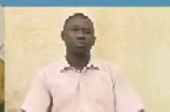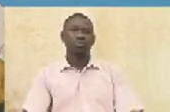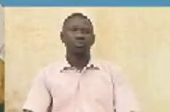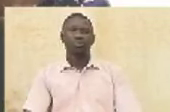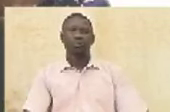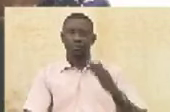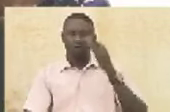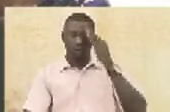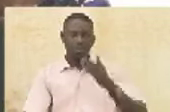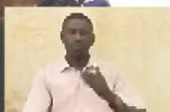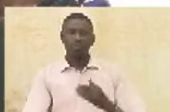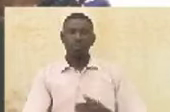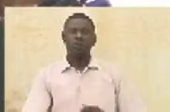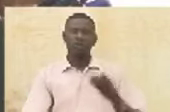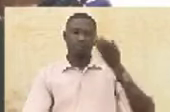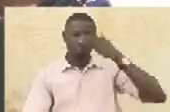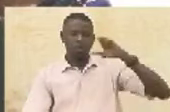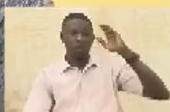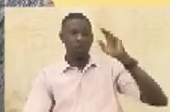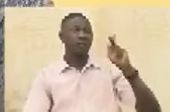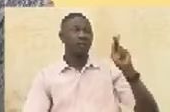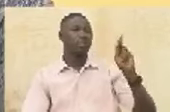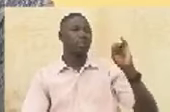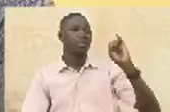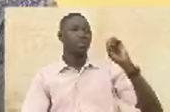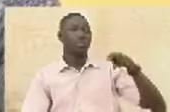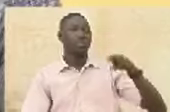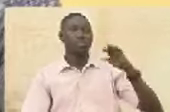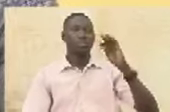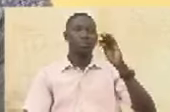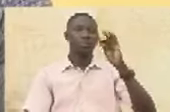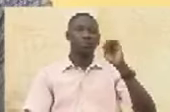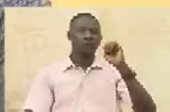Thank you. Commissioner Kinte, you have the floor.